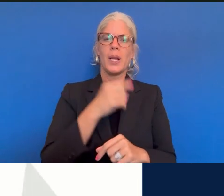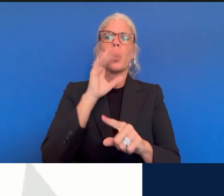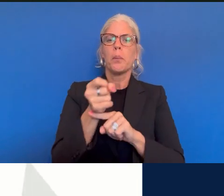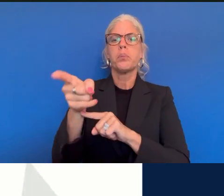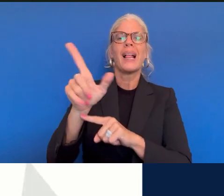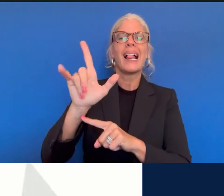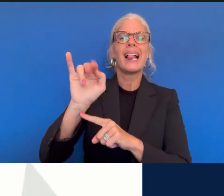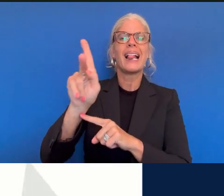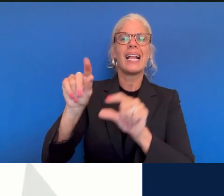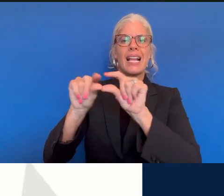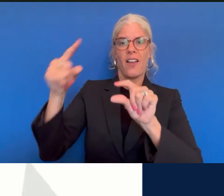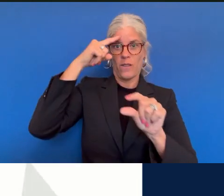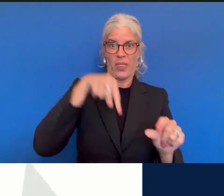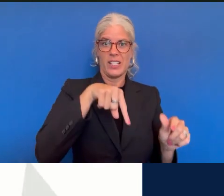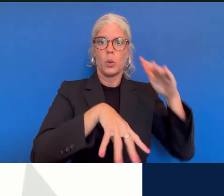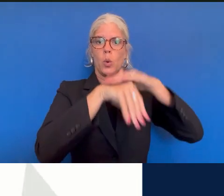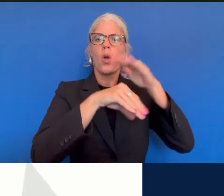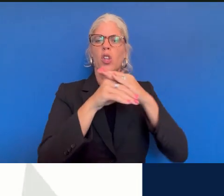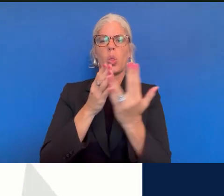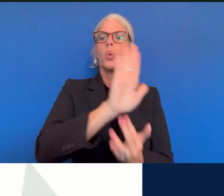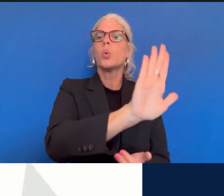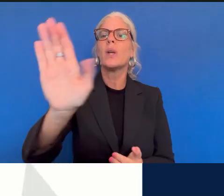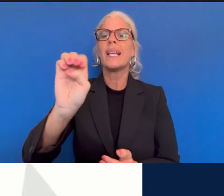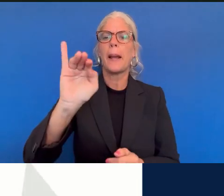We will be sending a link to that recording to all of